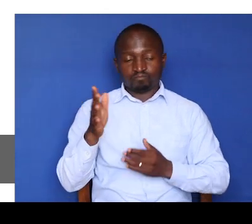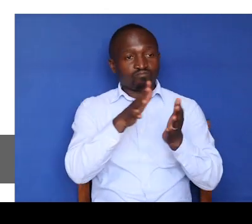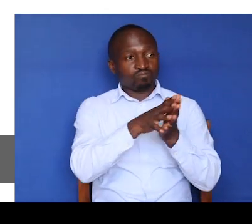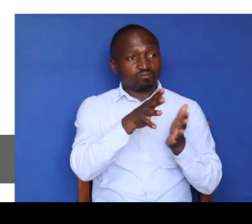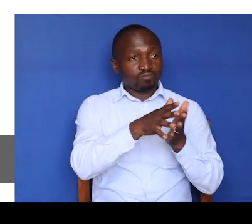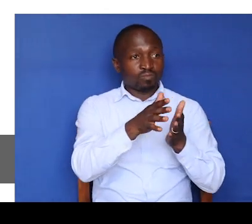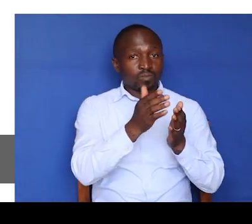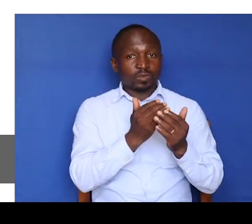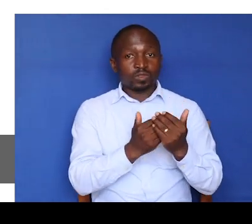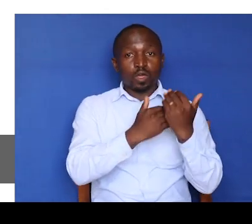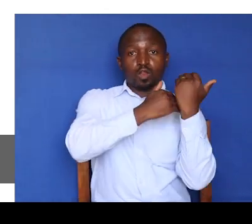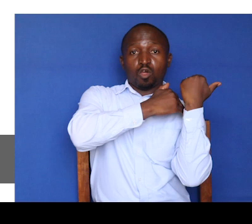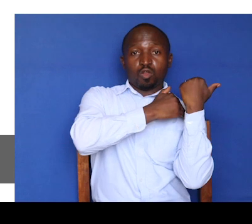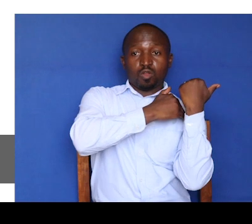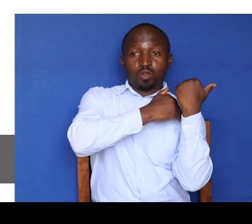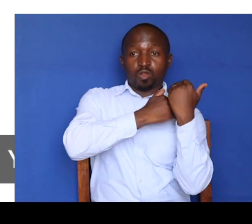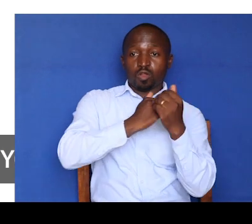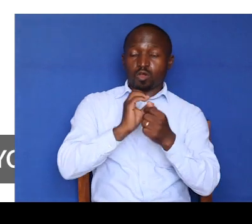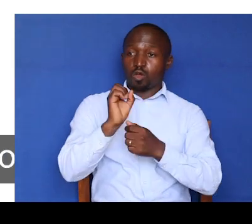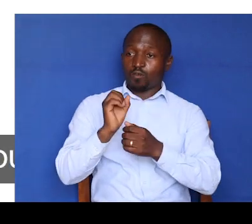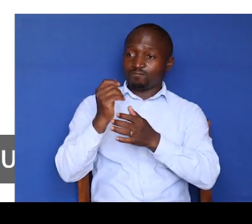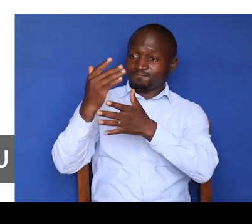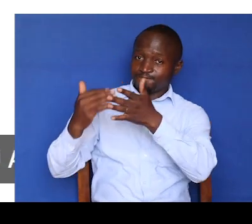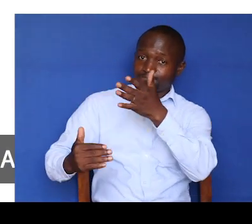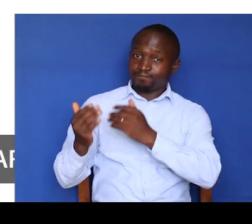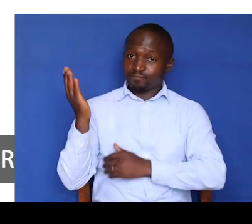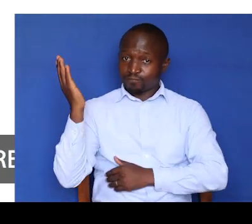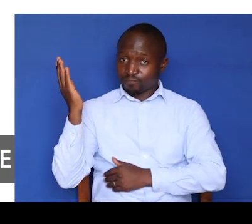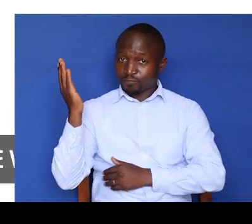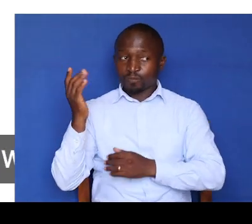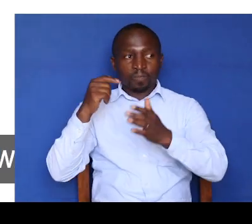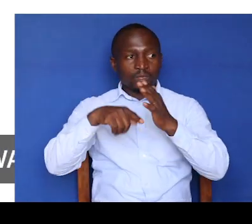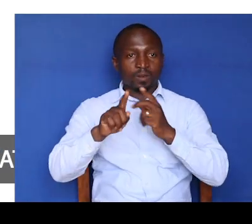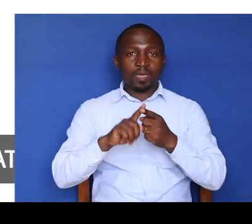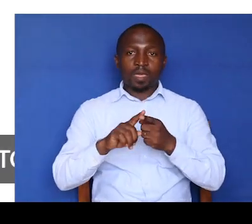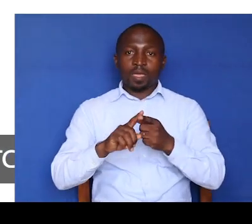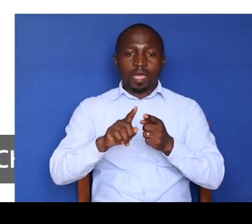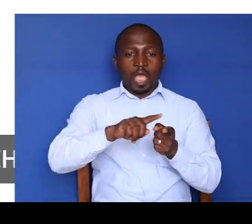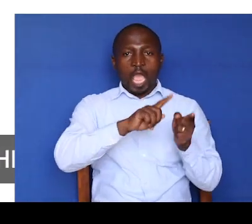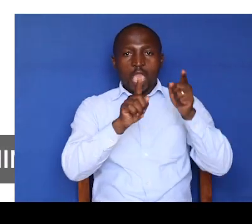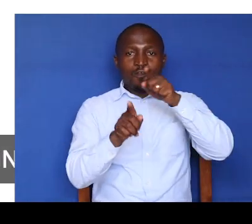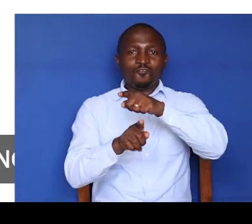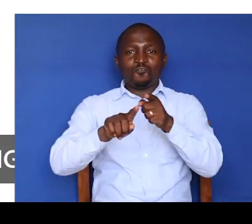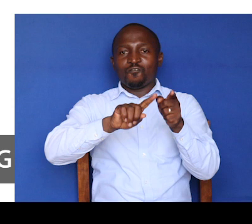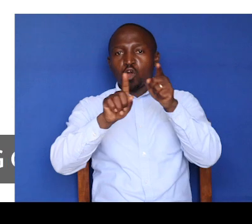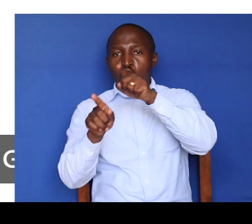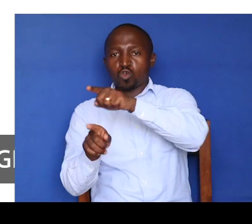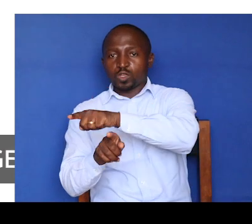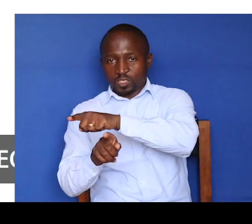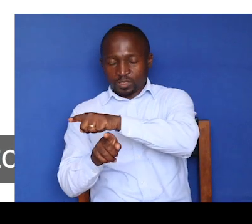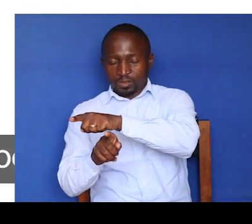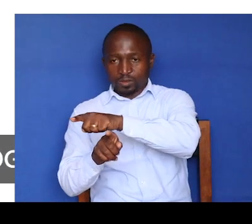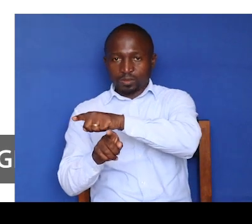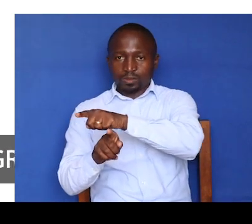the following fluvial phenomena on the evolution of landscape.